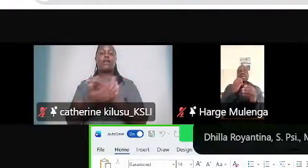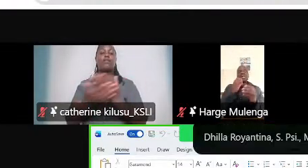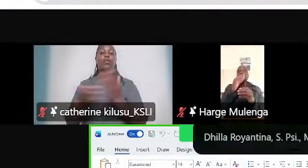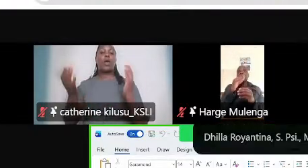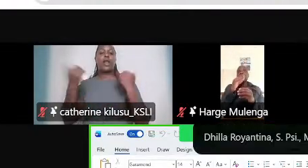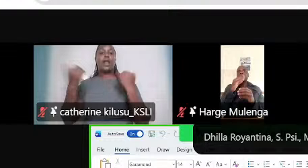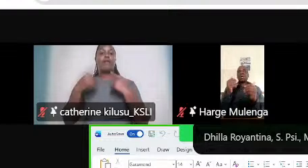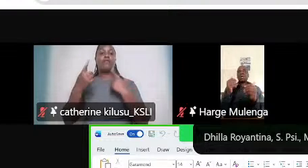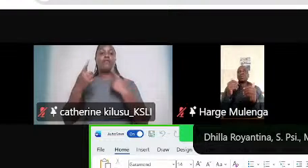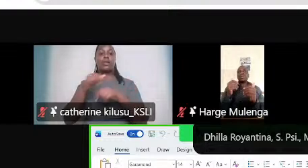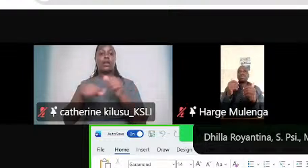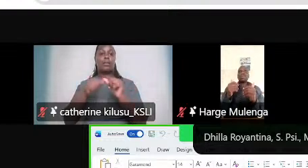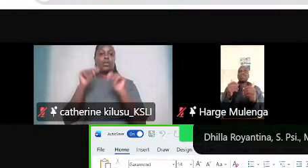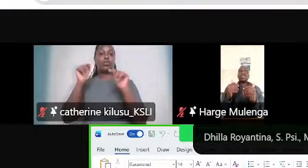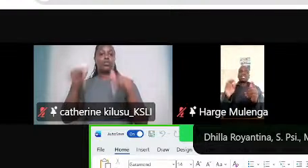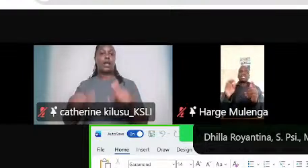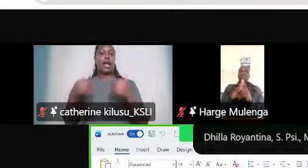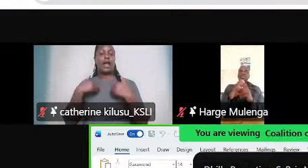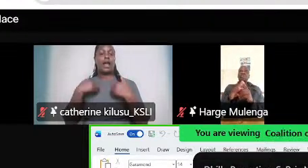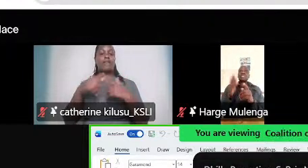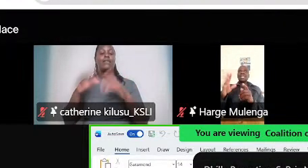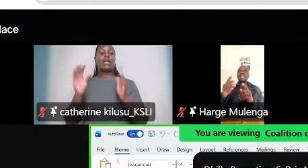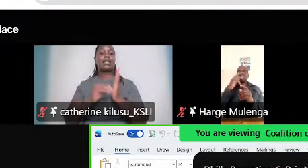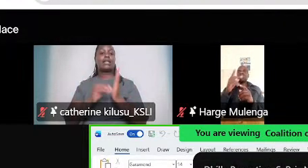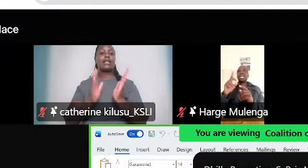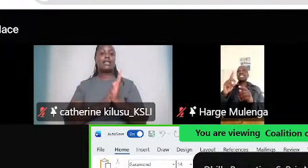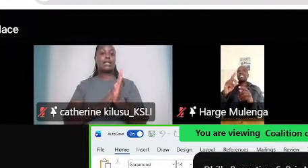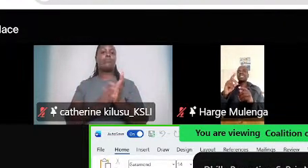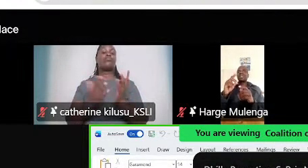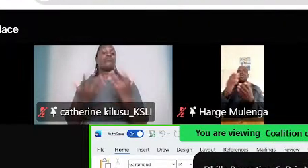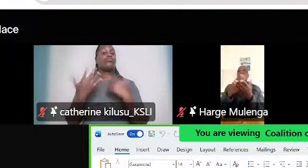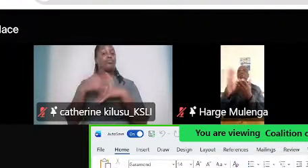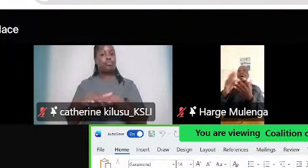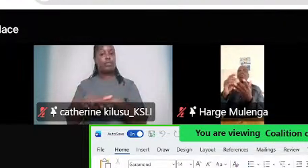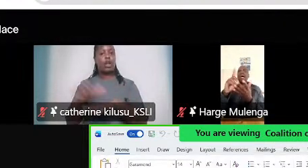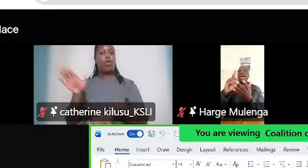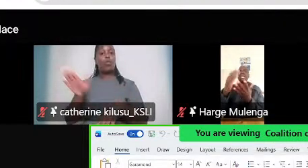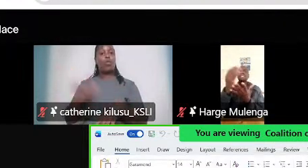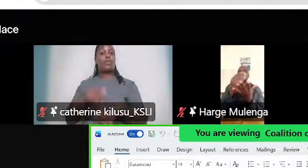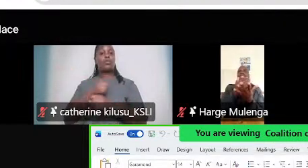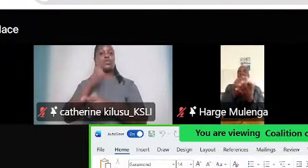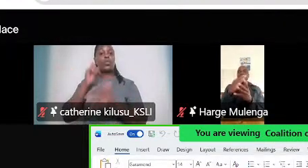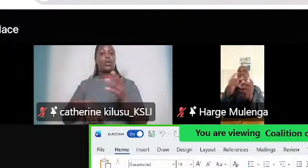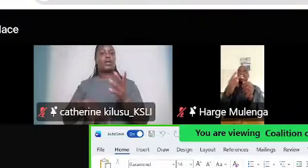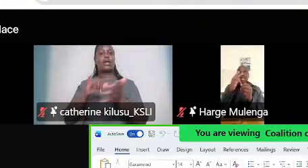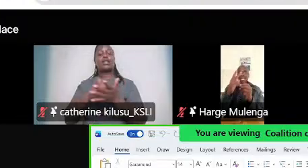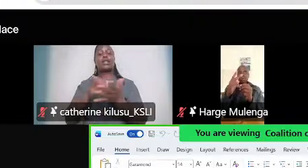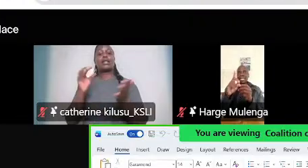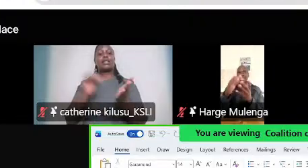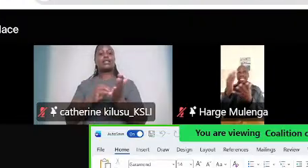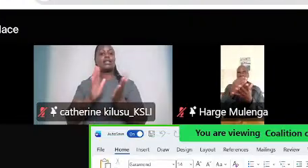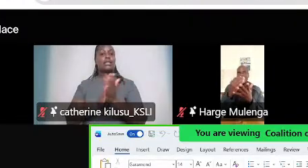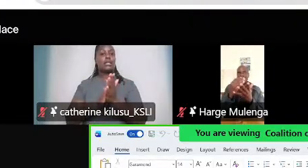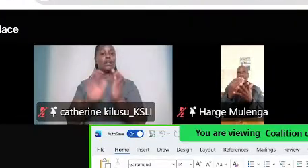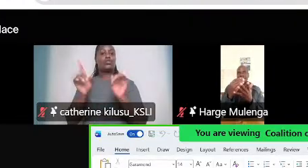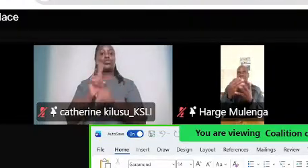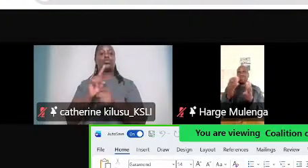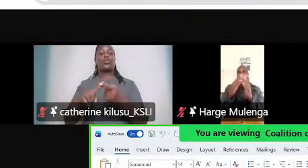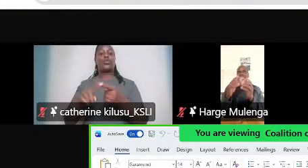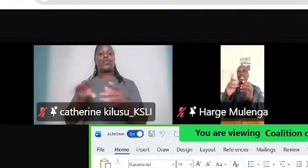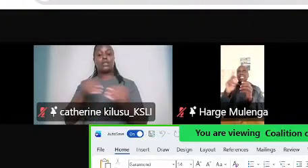data on women, but ensuring that that disaggregated data is also disability